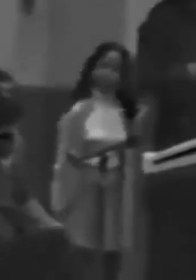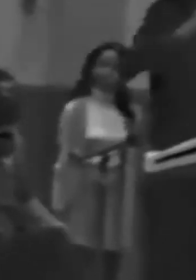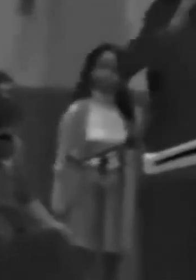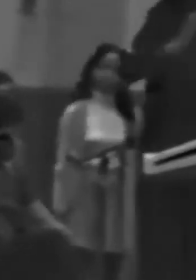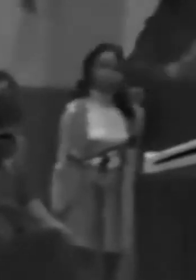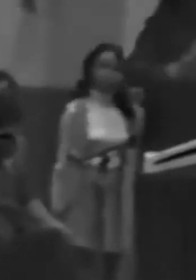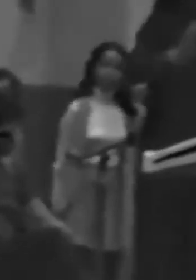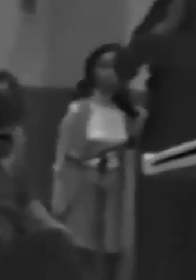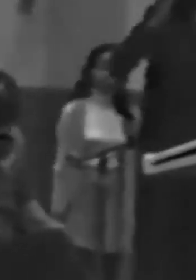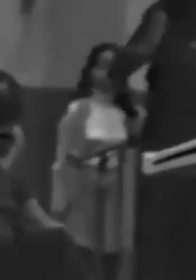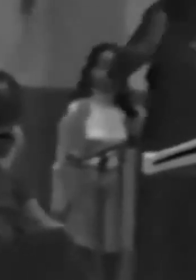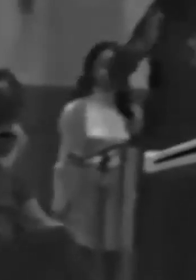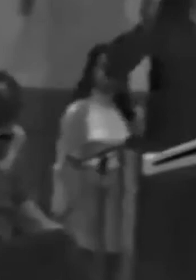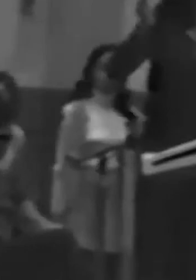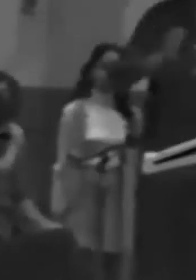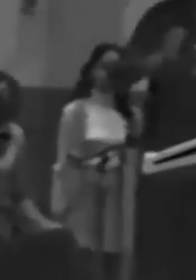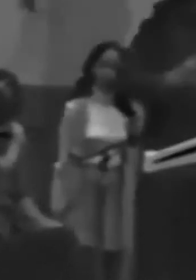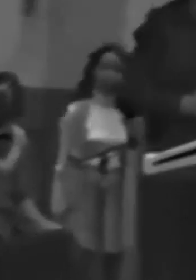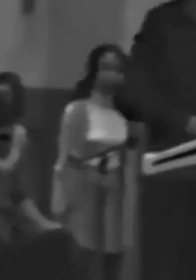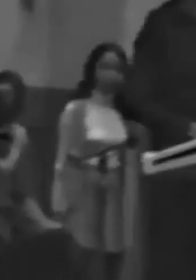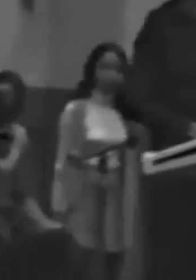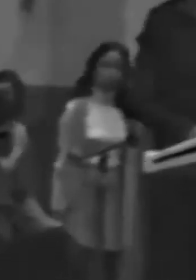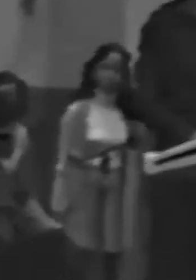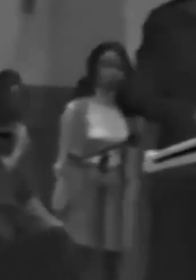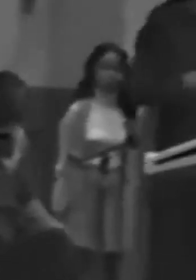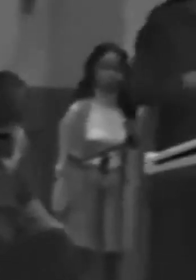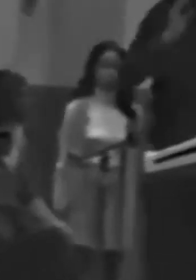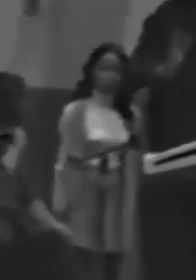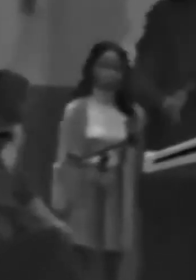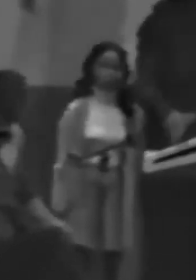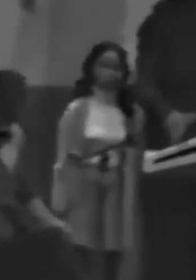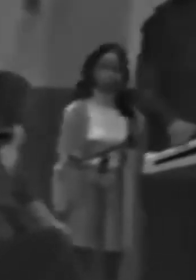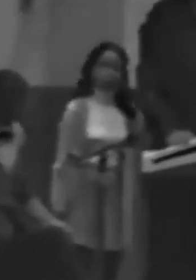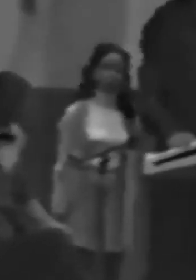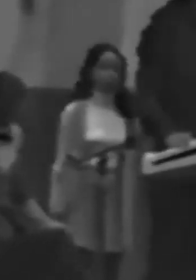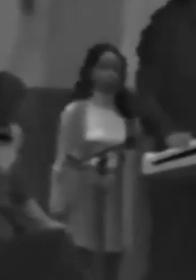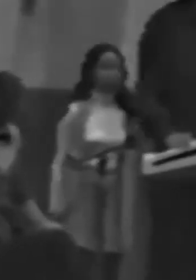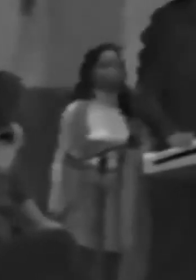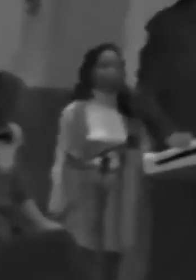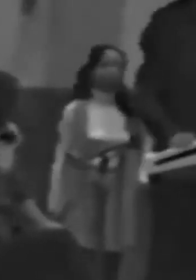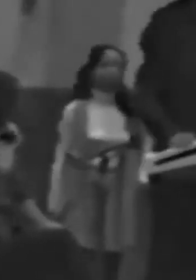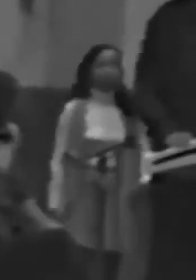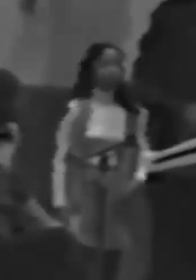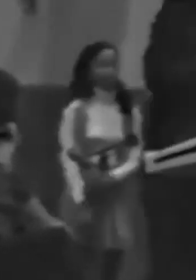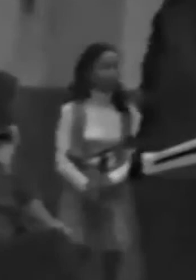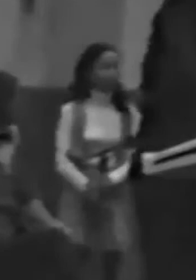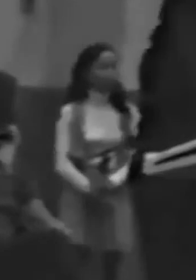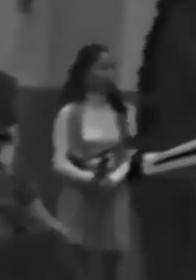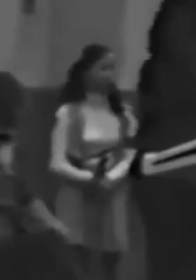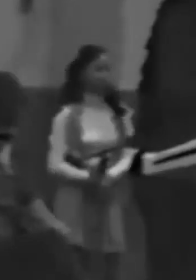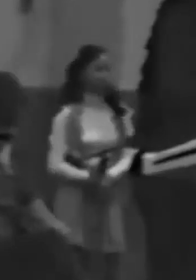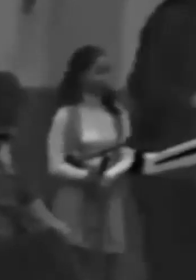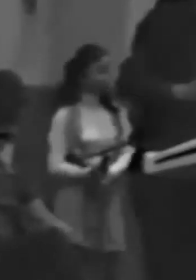and made a deal with Richard Daley, with the Daley Machine. And if